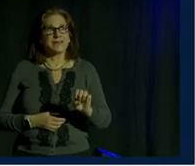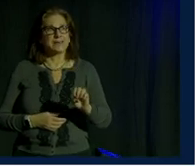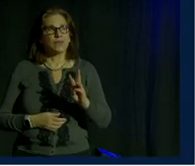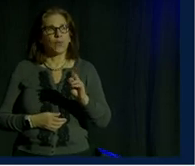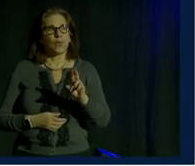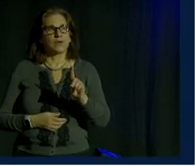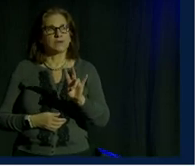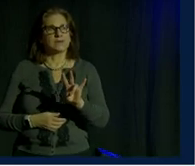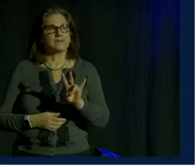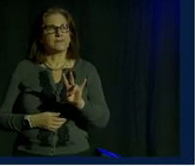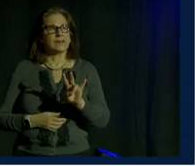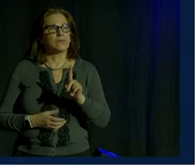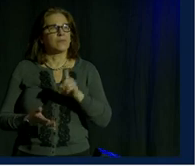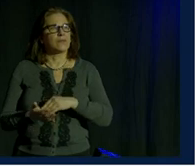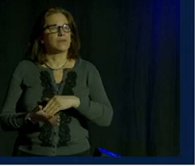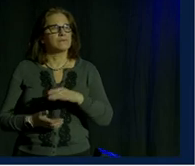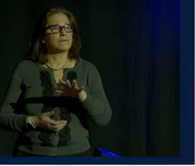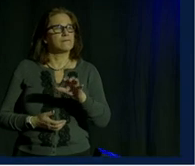DuPont neighborhood.